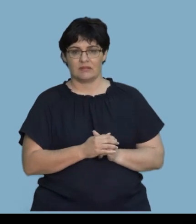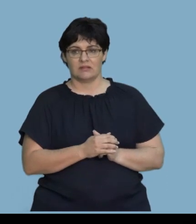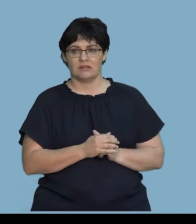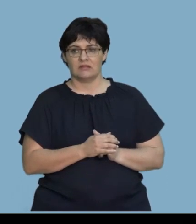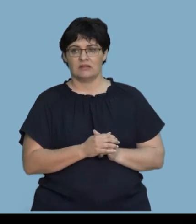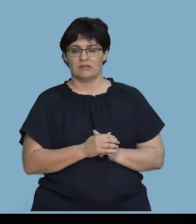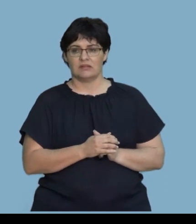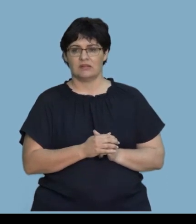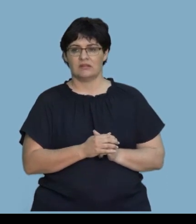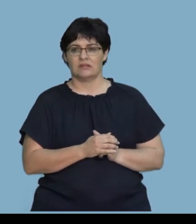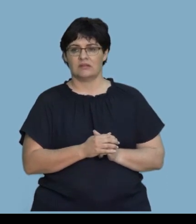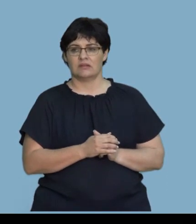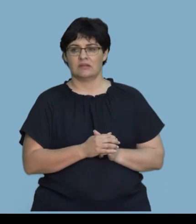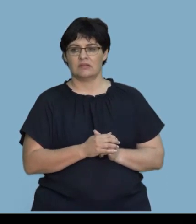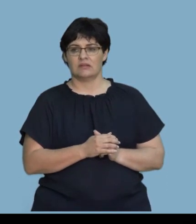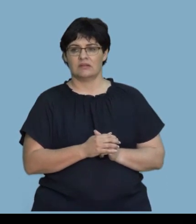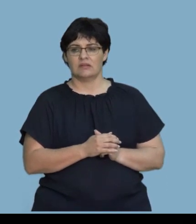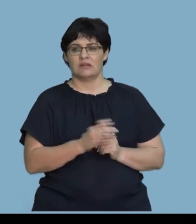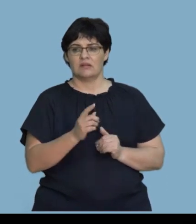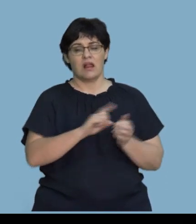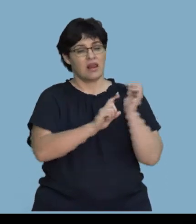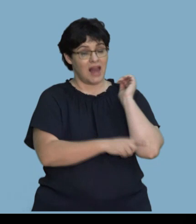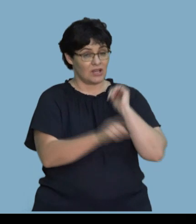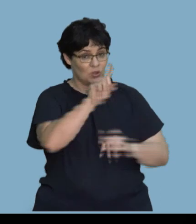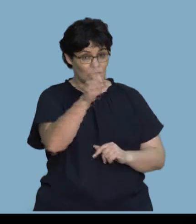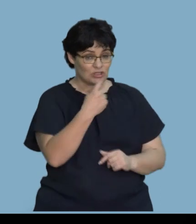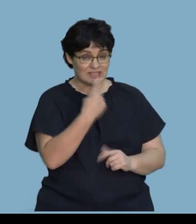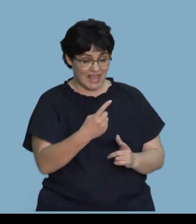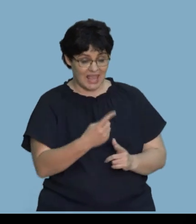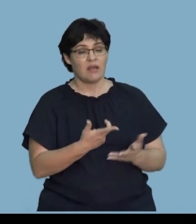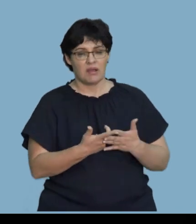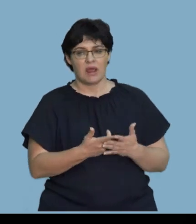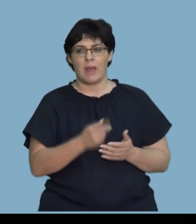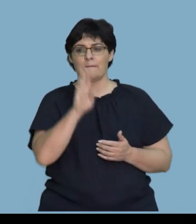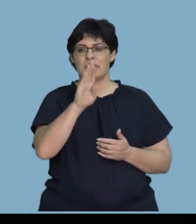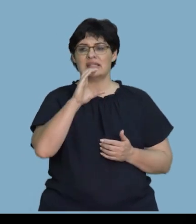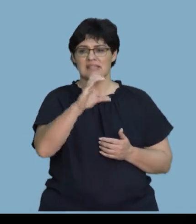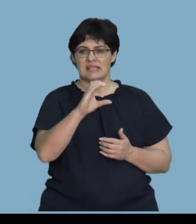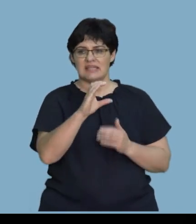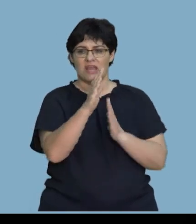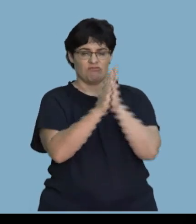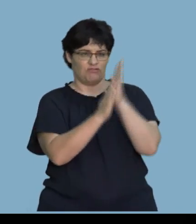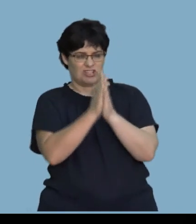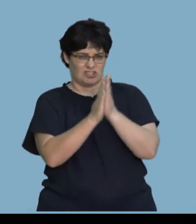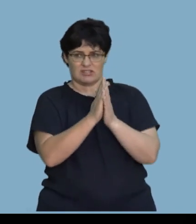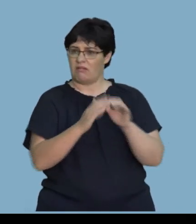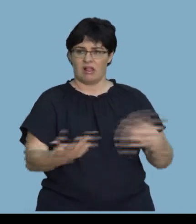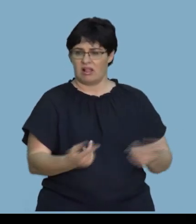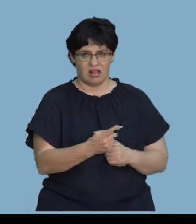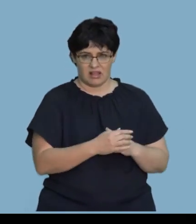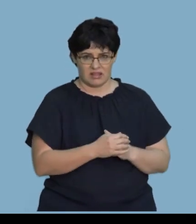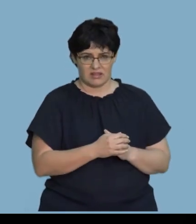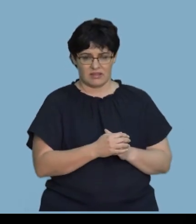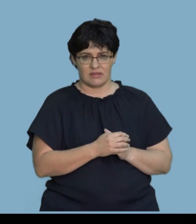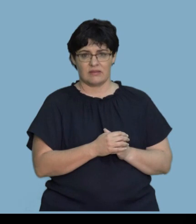up on this segment, there is a question that says the surface BC is frictionless. So BC is